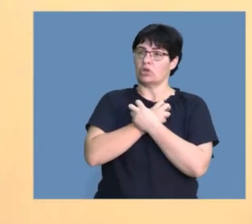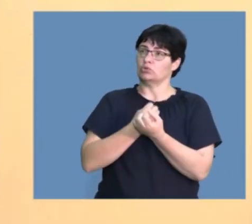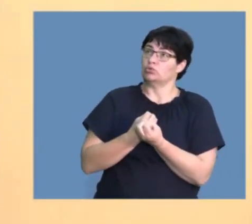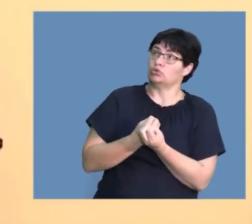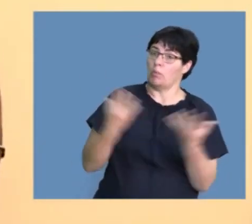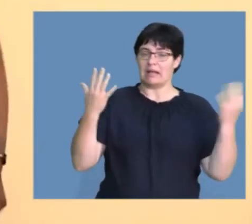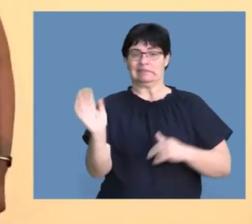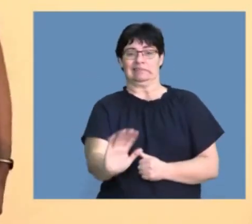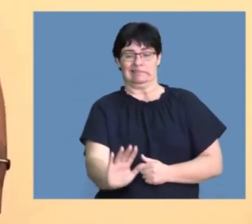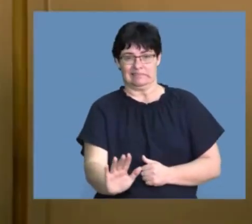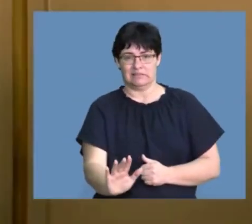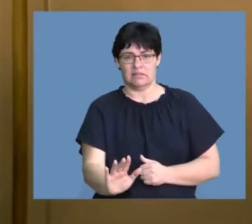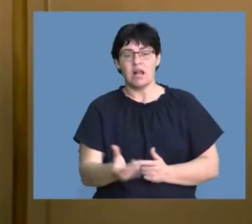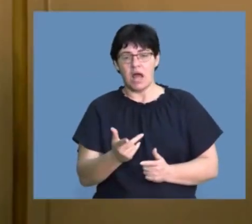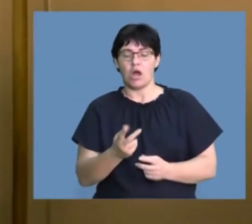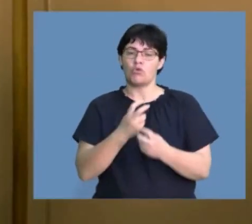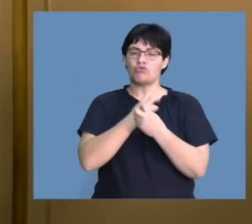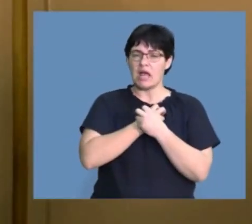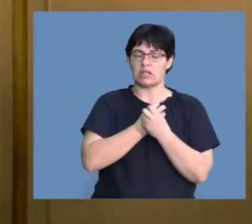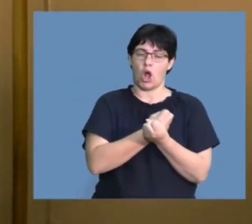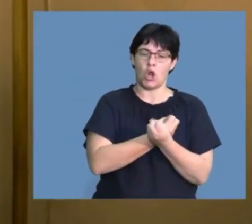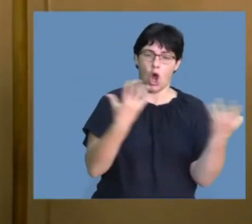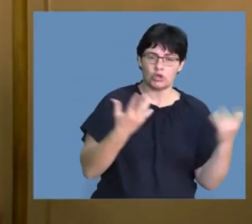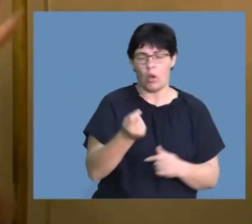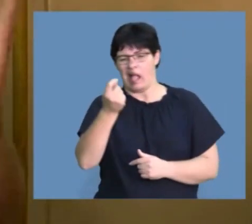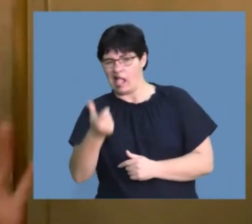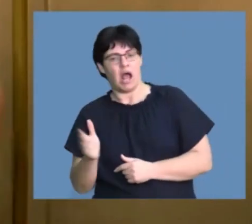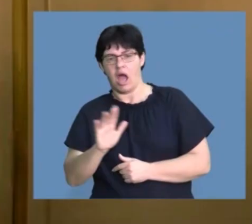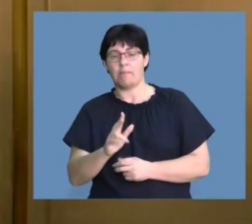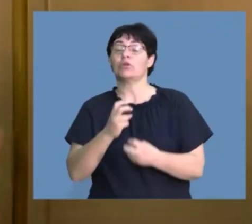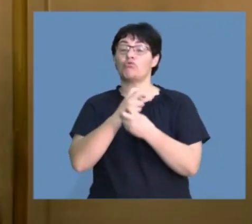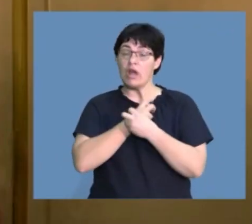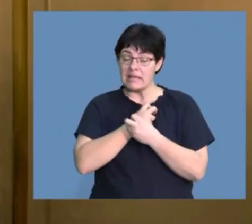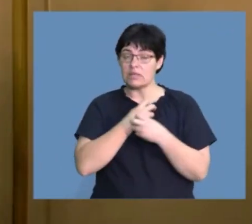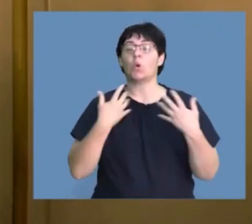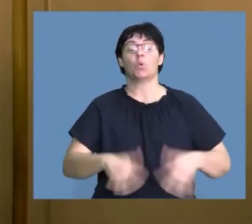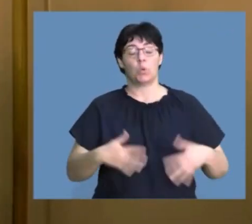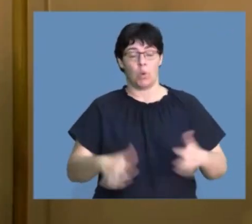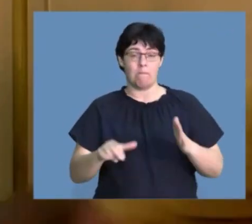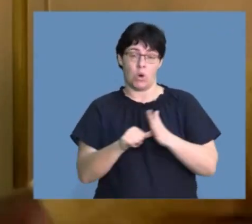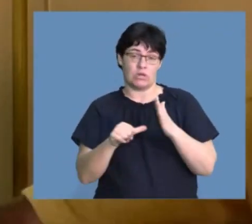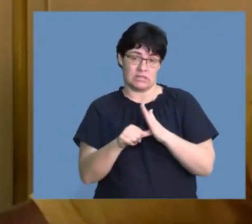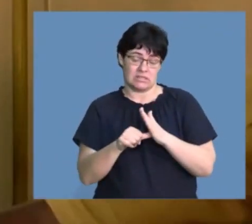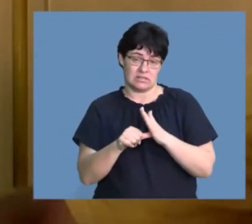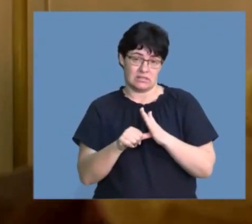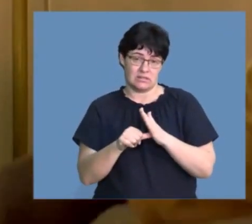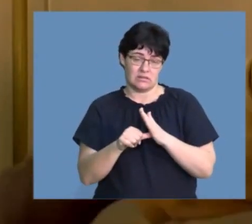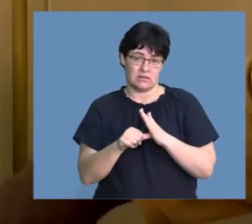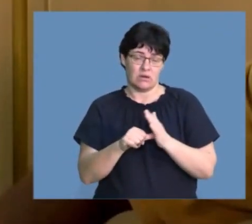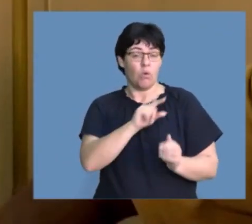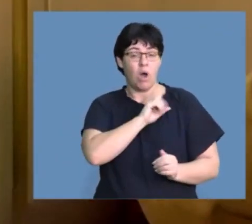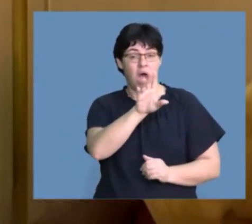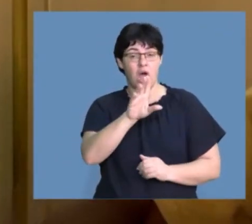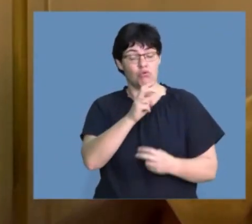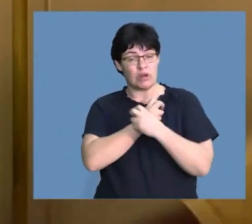too much. So it's either resting a lot, a little, but rest is a big rock. Because if